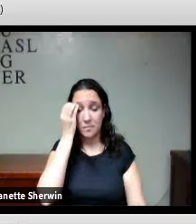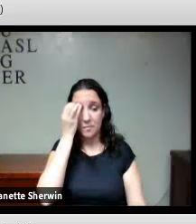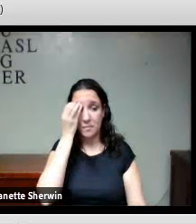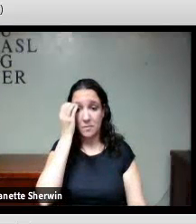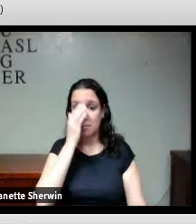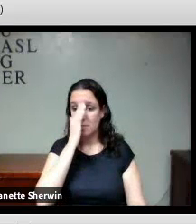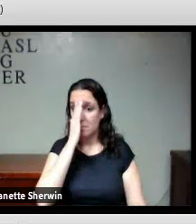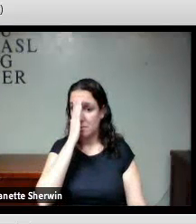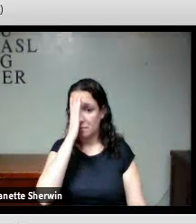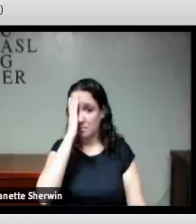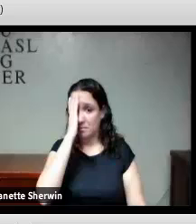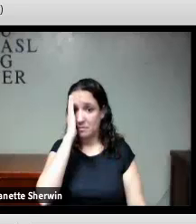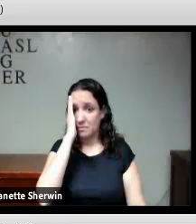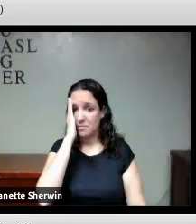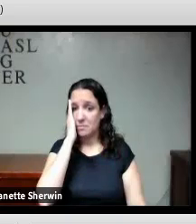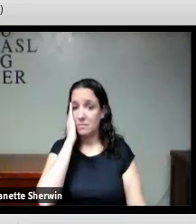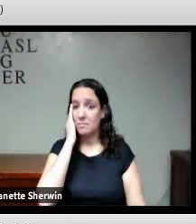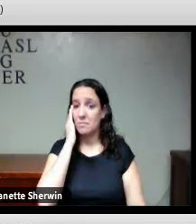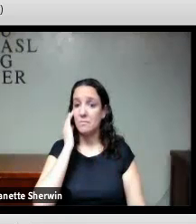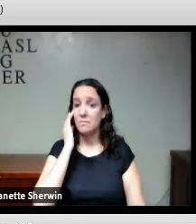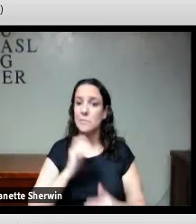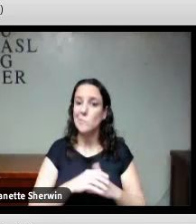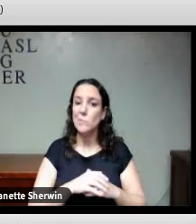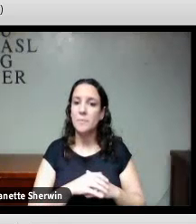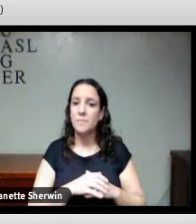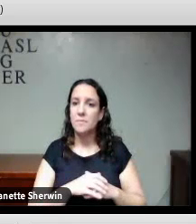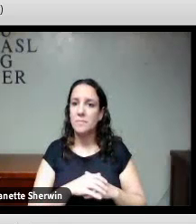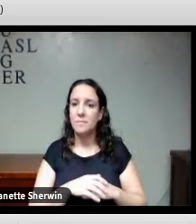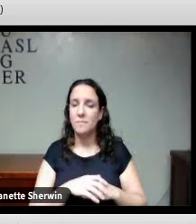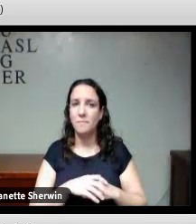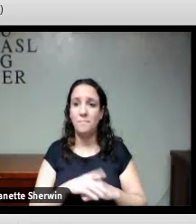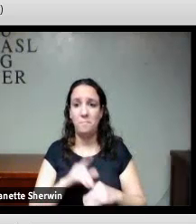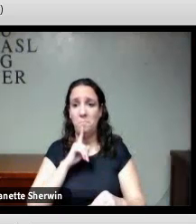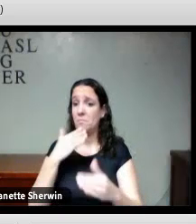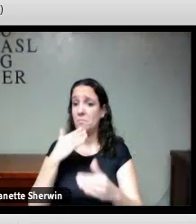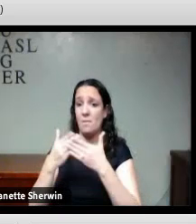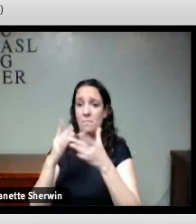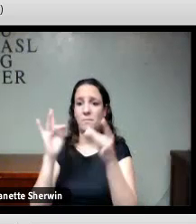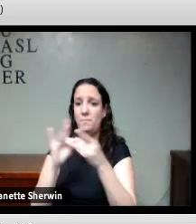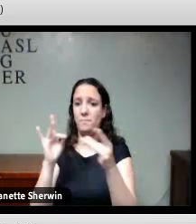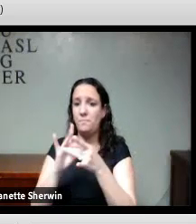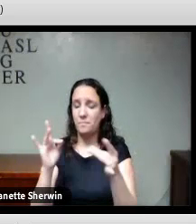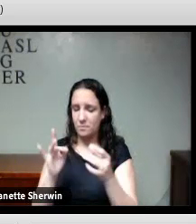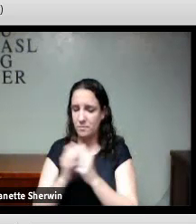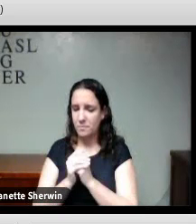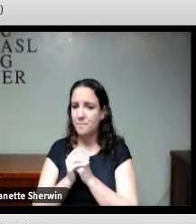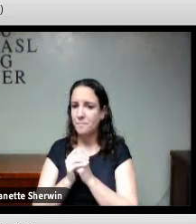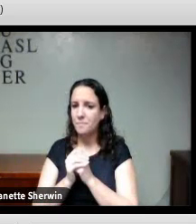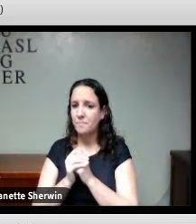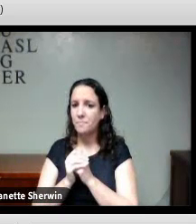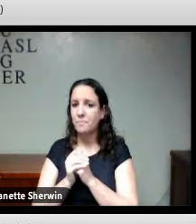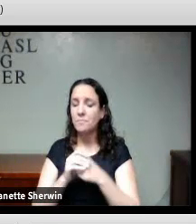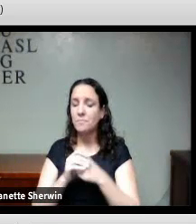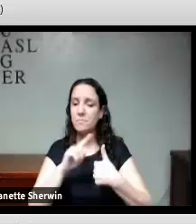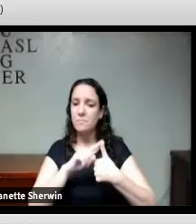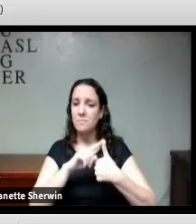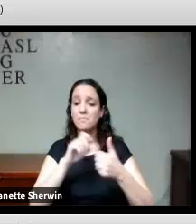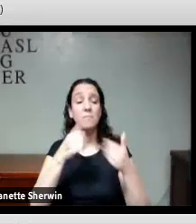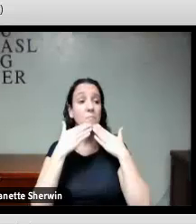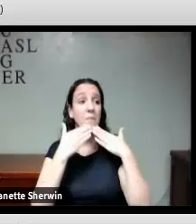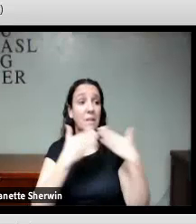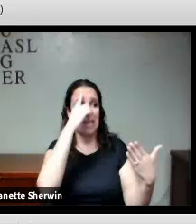to address some of the things that are in the chat box because we have some really good things in here. One of them that Lynn said was, we can thank them for